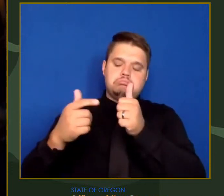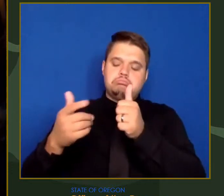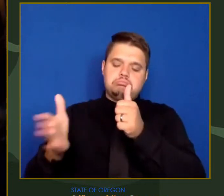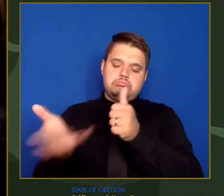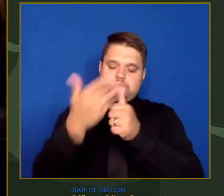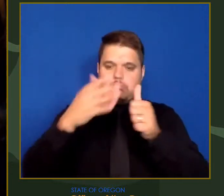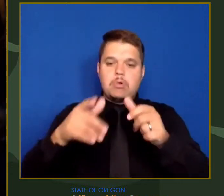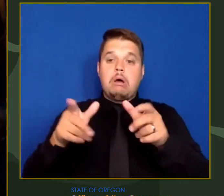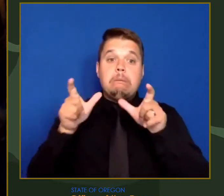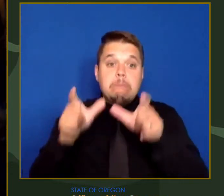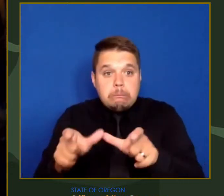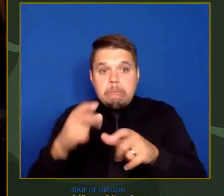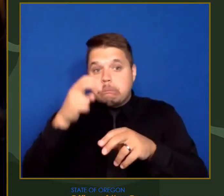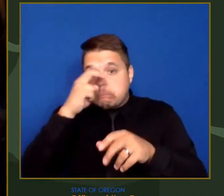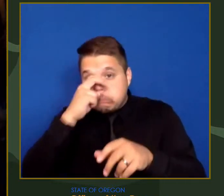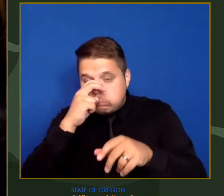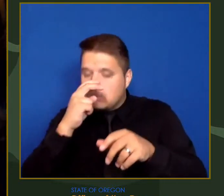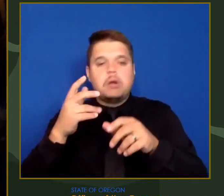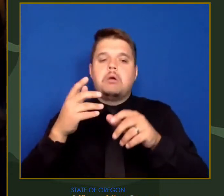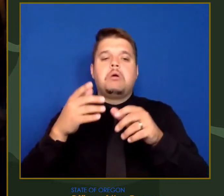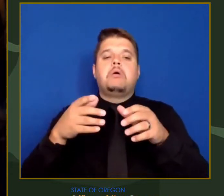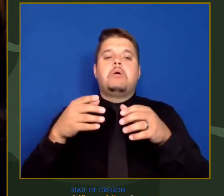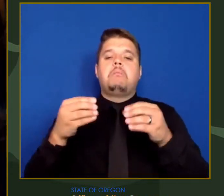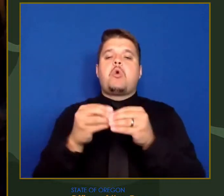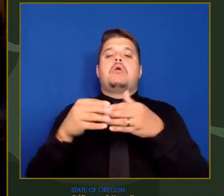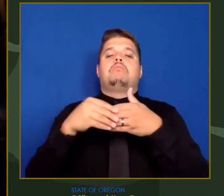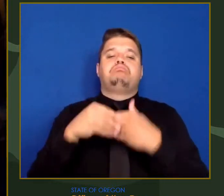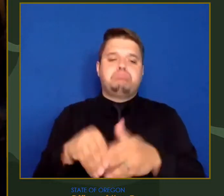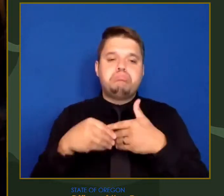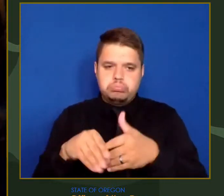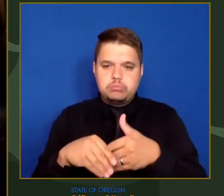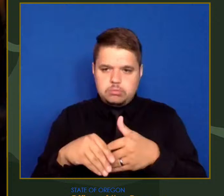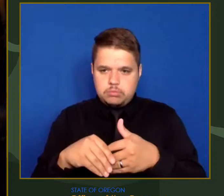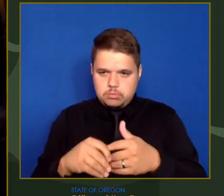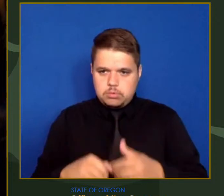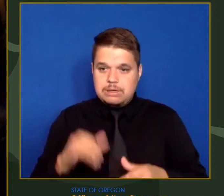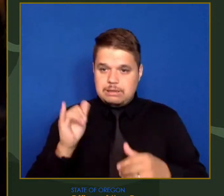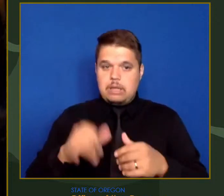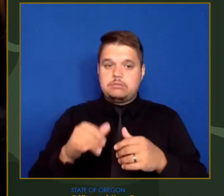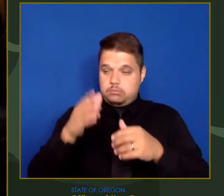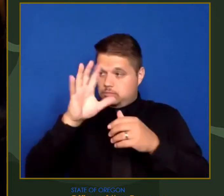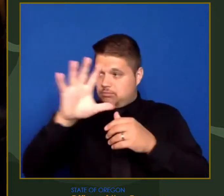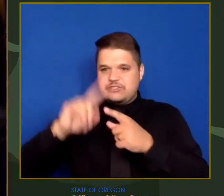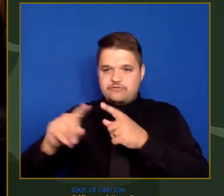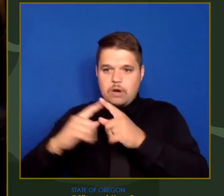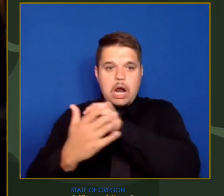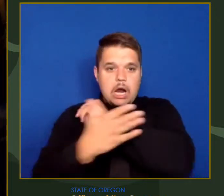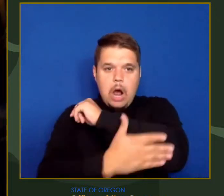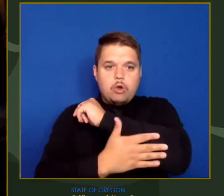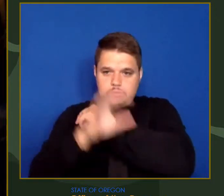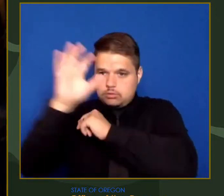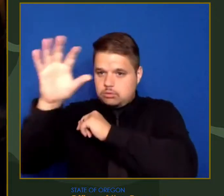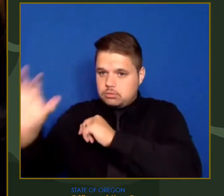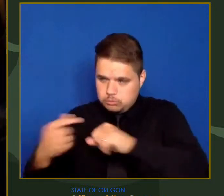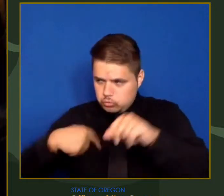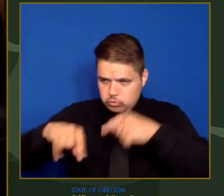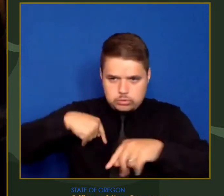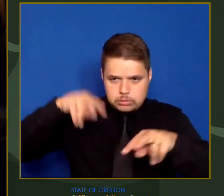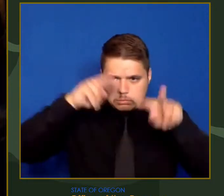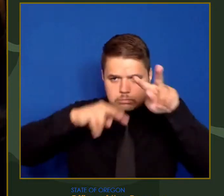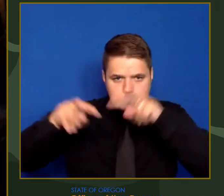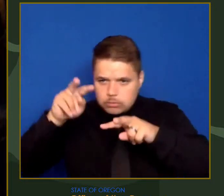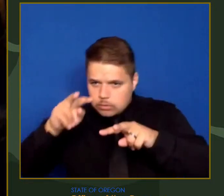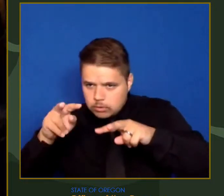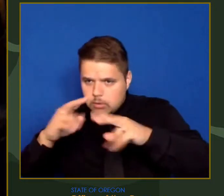is protected. So for individuals, I urge you to get a vaccine. It offers protection to you and to those around you who